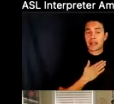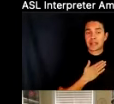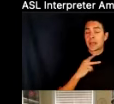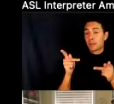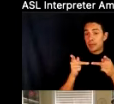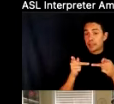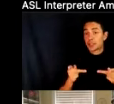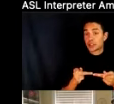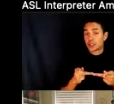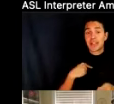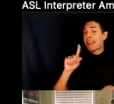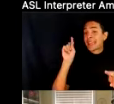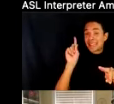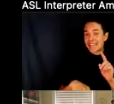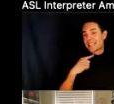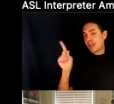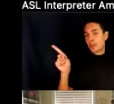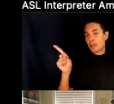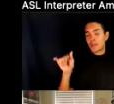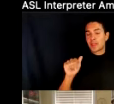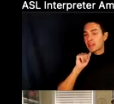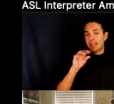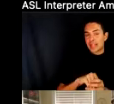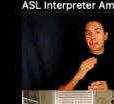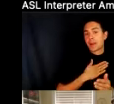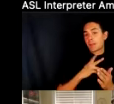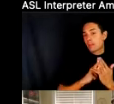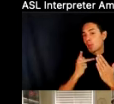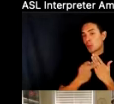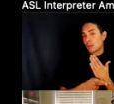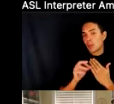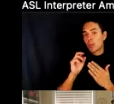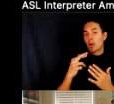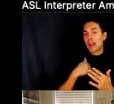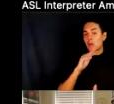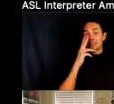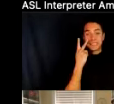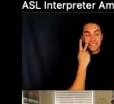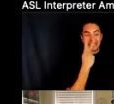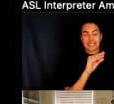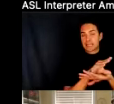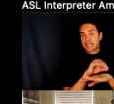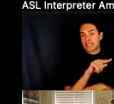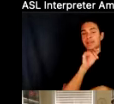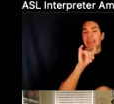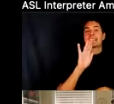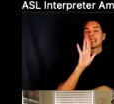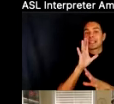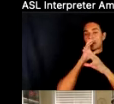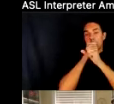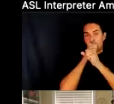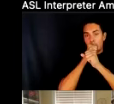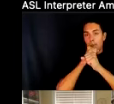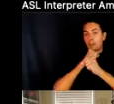position. I could not tell them that they were in my program or I was seeing them, because that would be a breach of